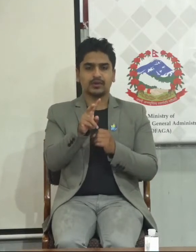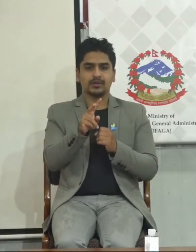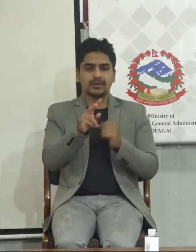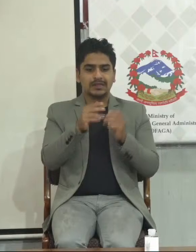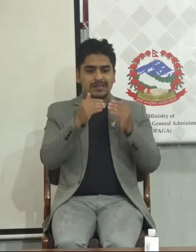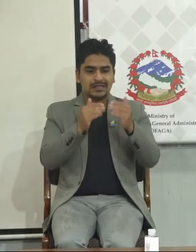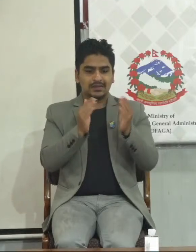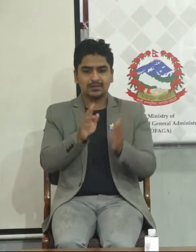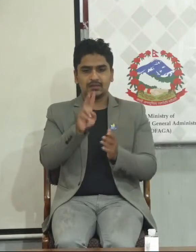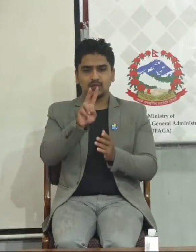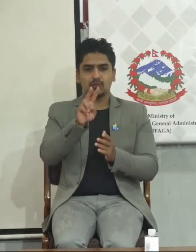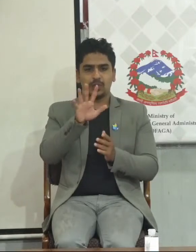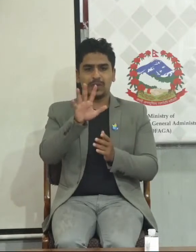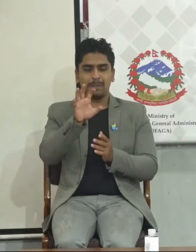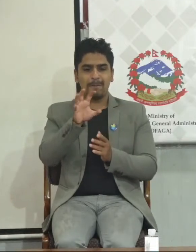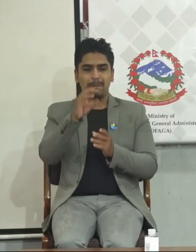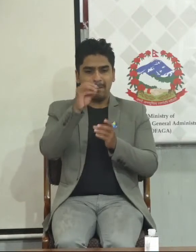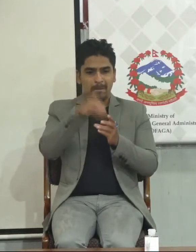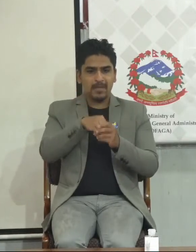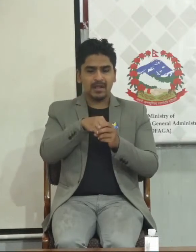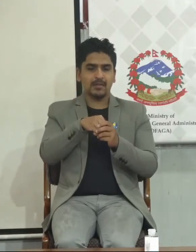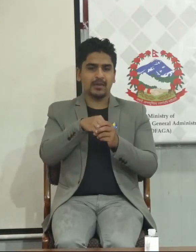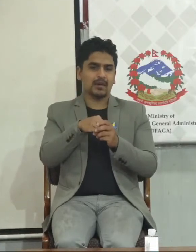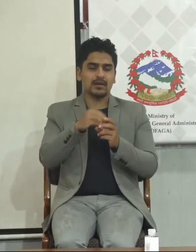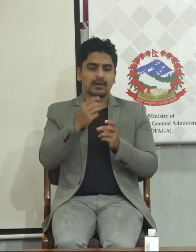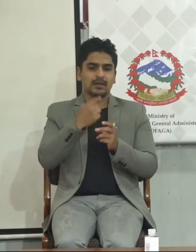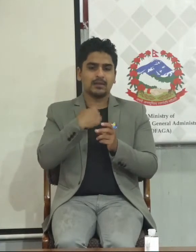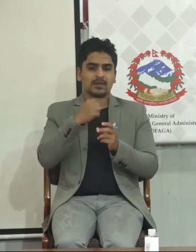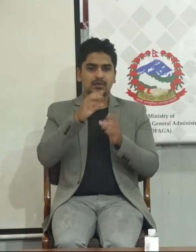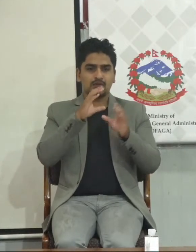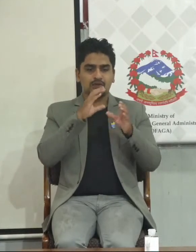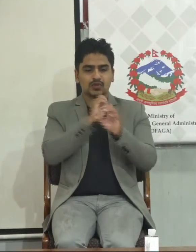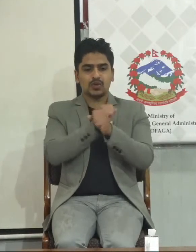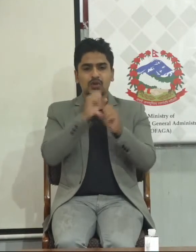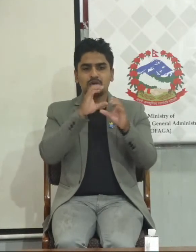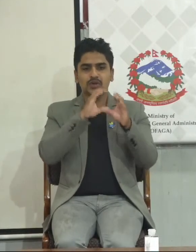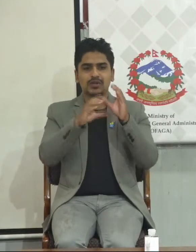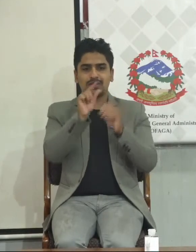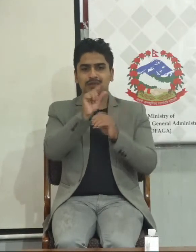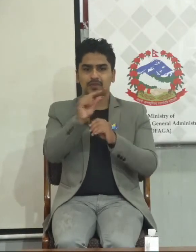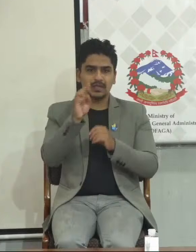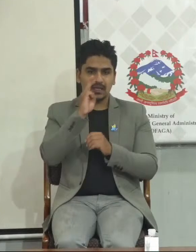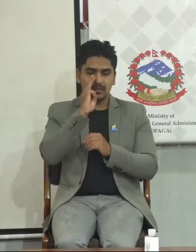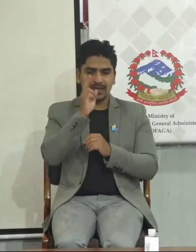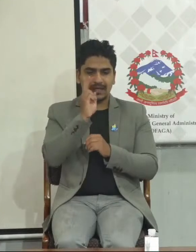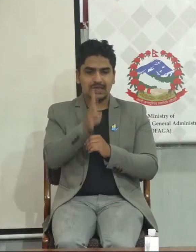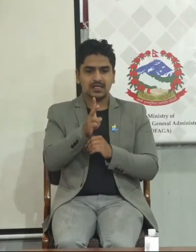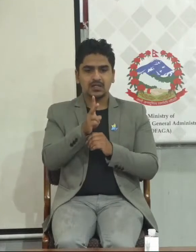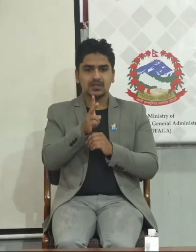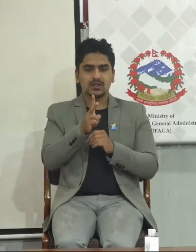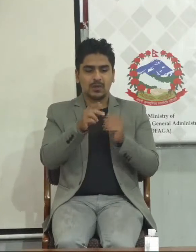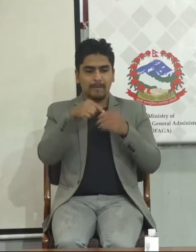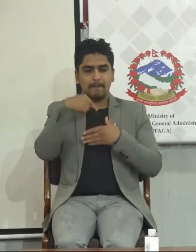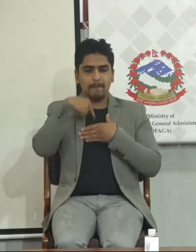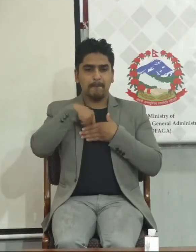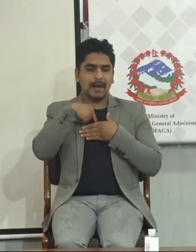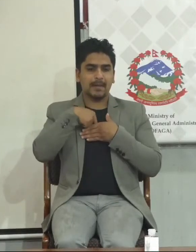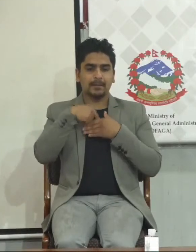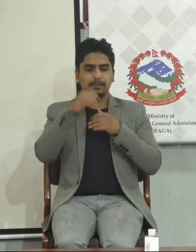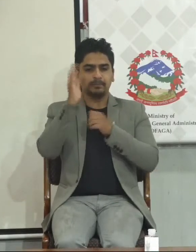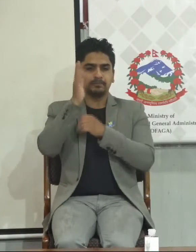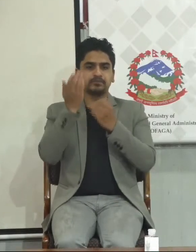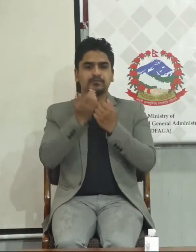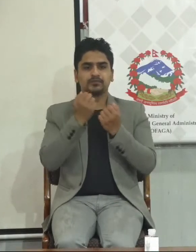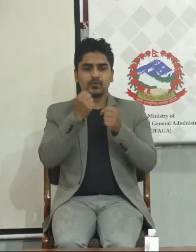So in 25 minutes, I'll try to share the gist. However, I think